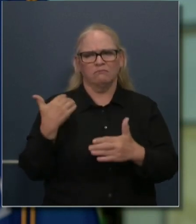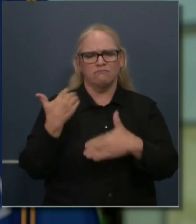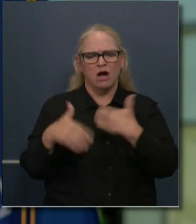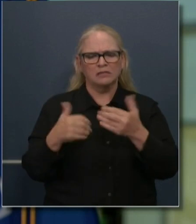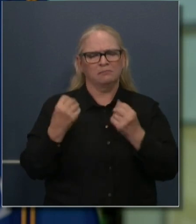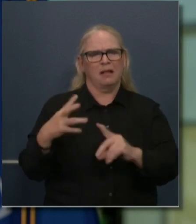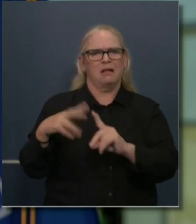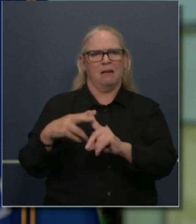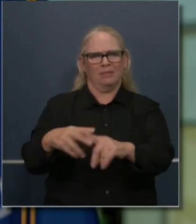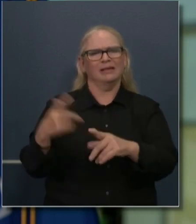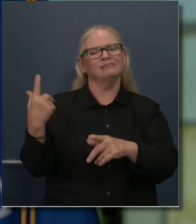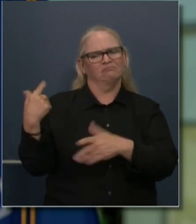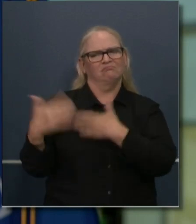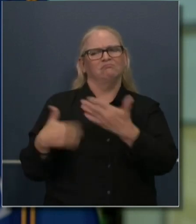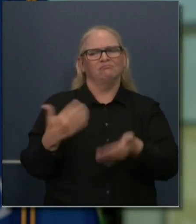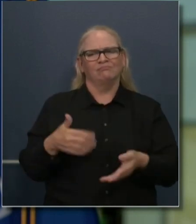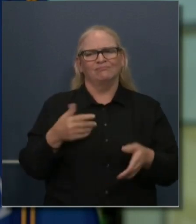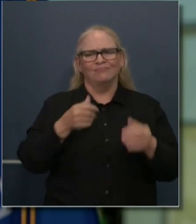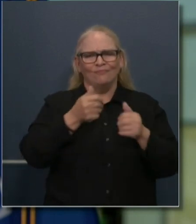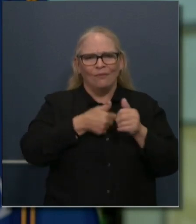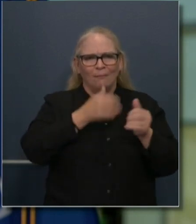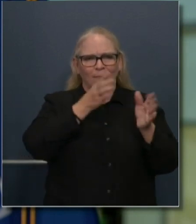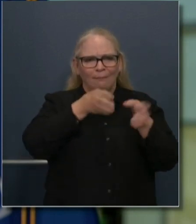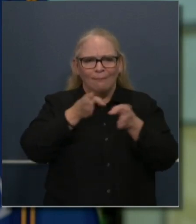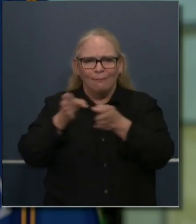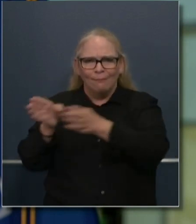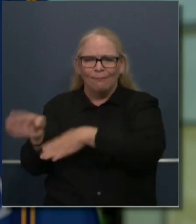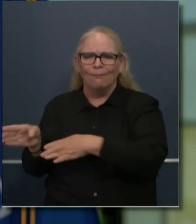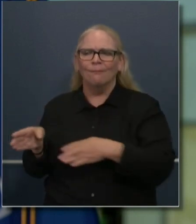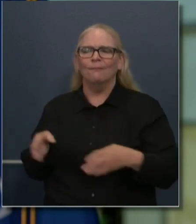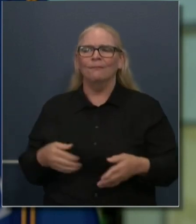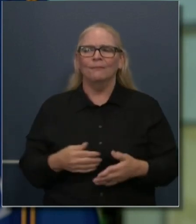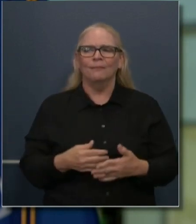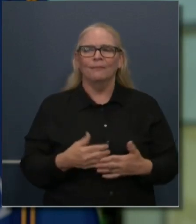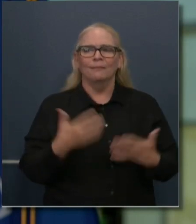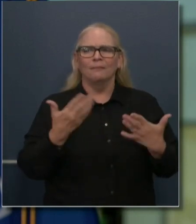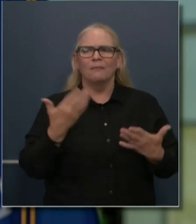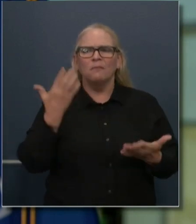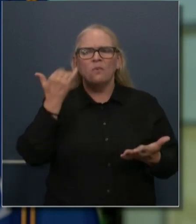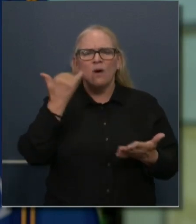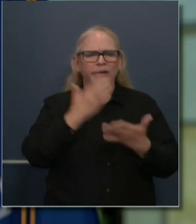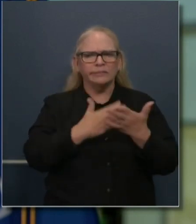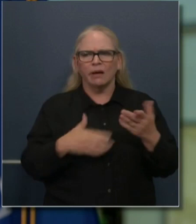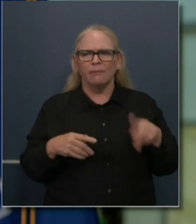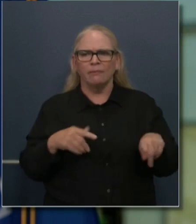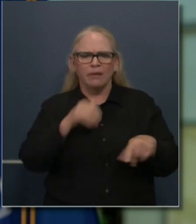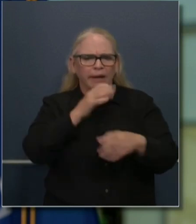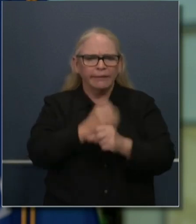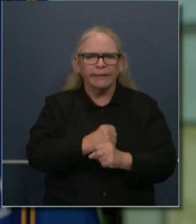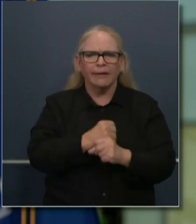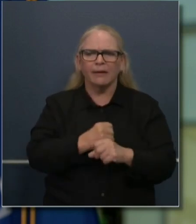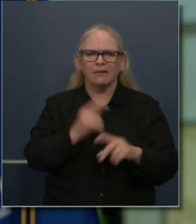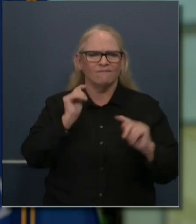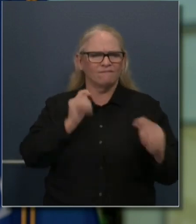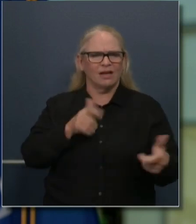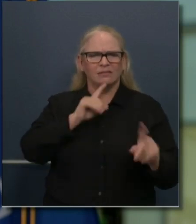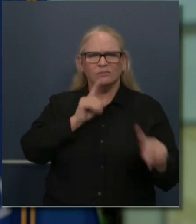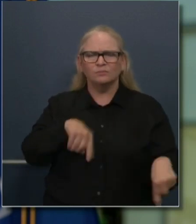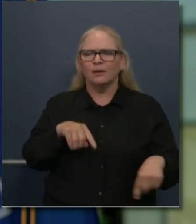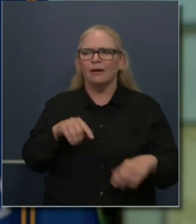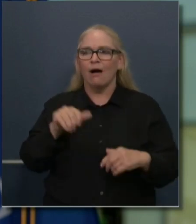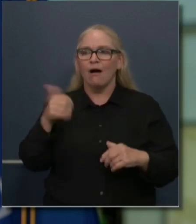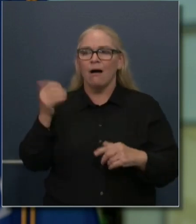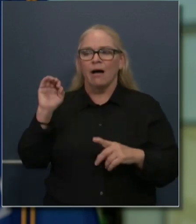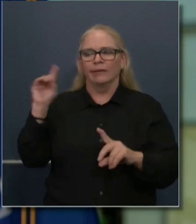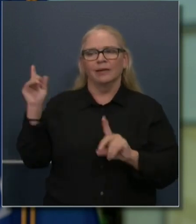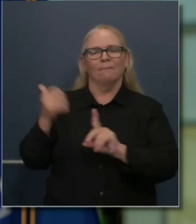is just not clicking in terms of the information provided or the response back in a timely manner, and to deal with all that backlog. So you're going to hear a